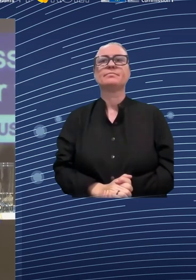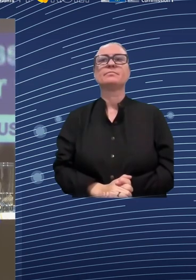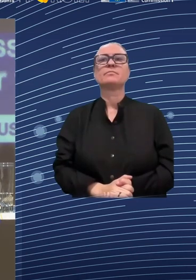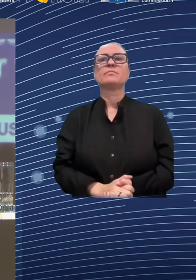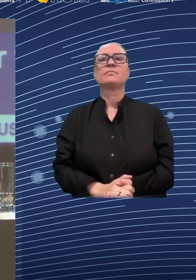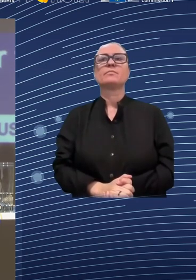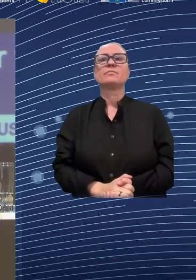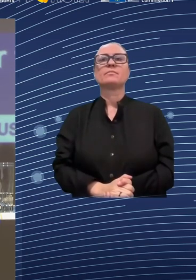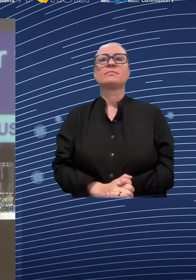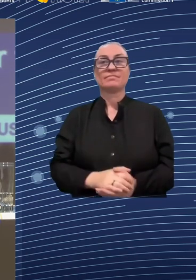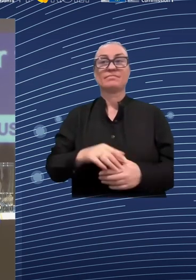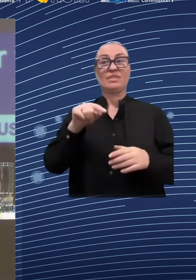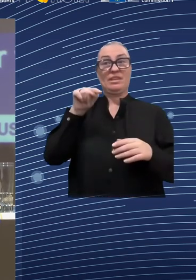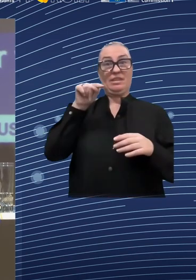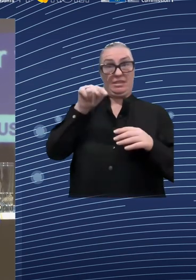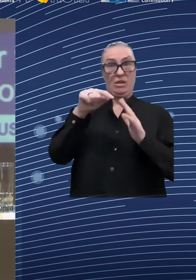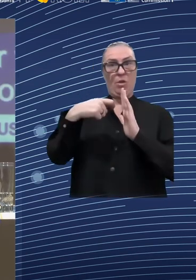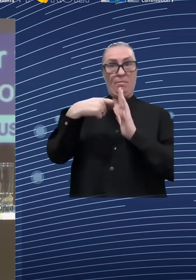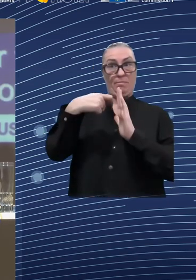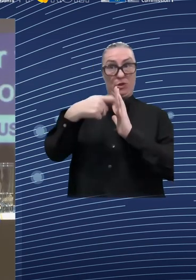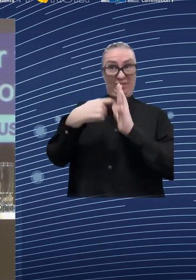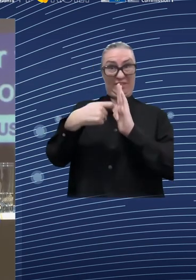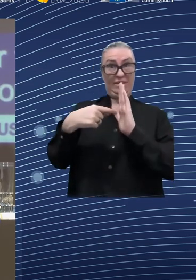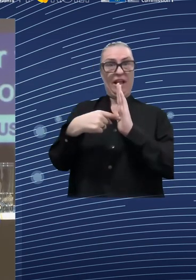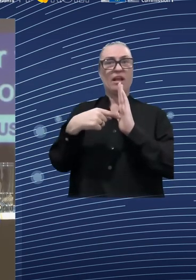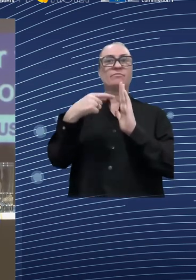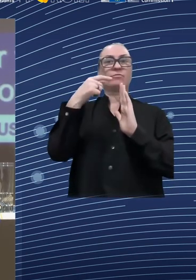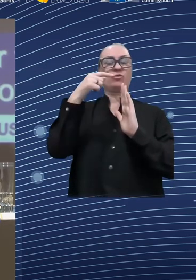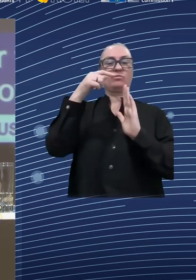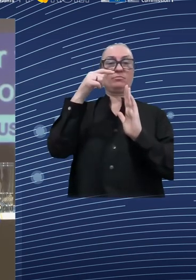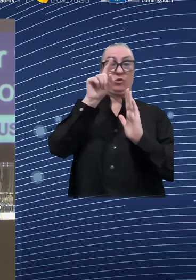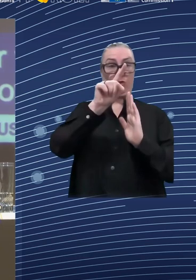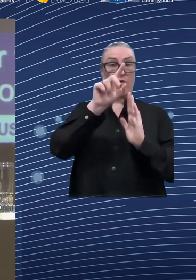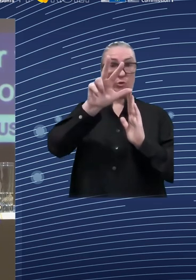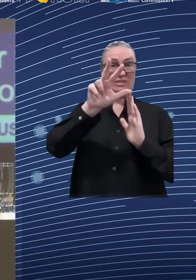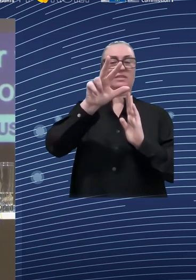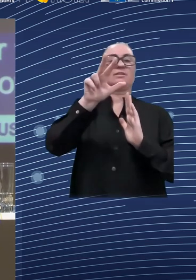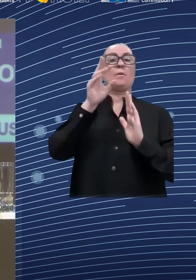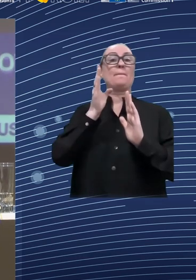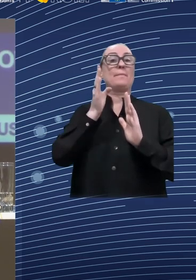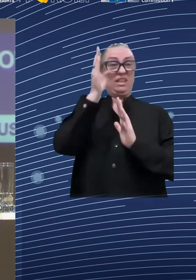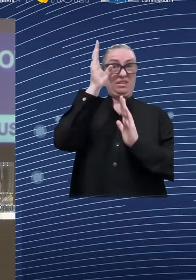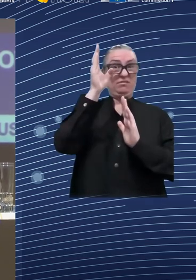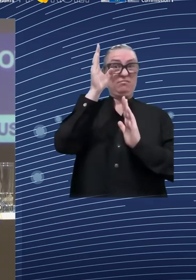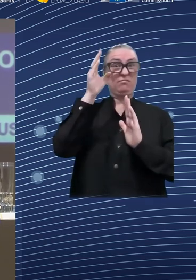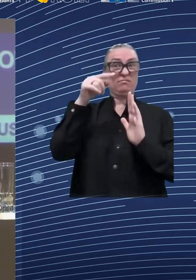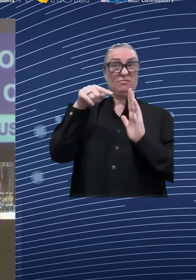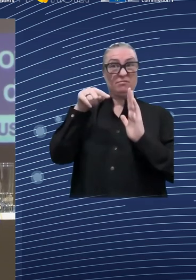very decentralized way, where they collaborate with different industry bodies and set up discrete networks. There are 72 of them